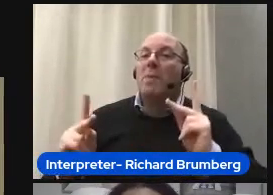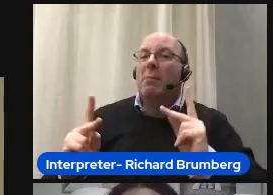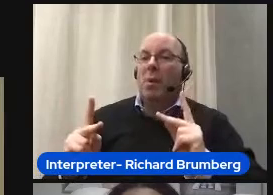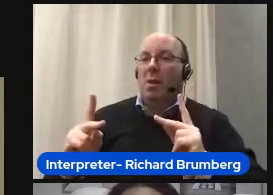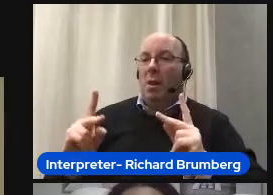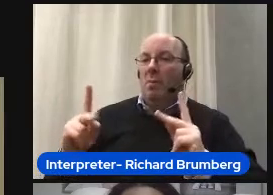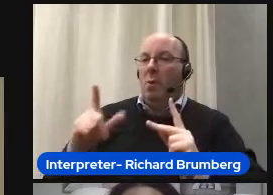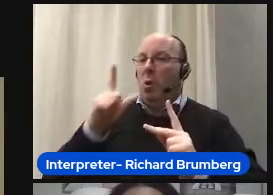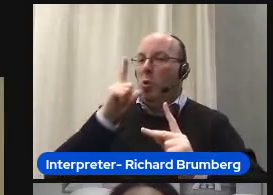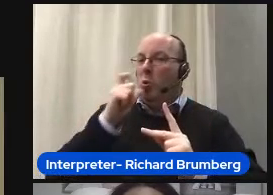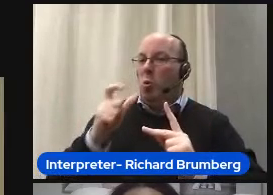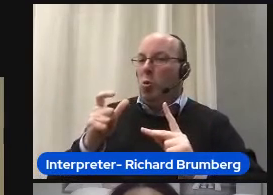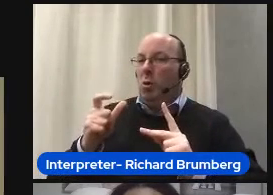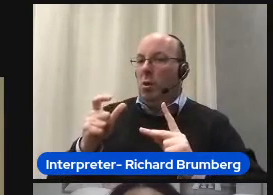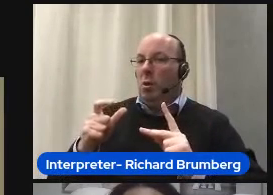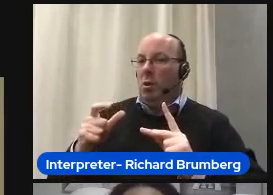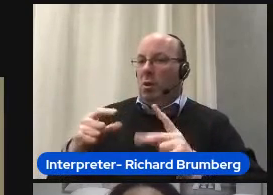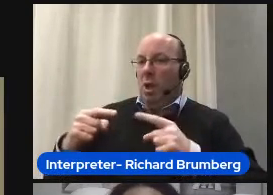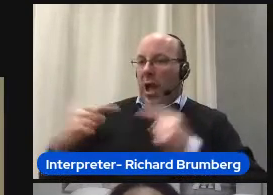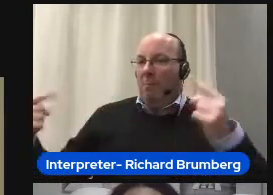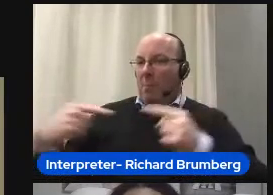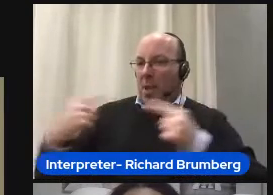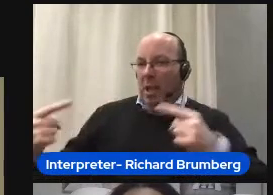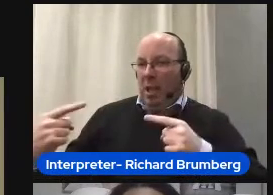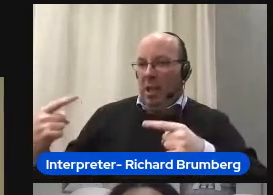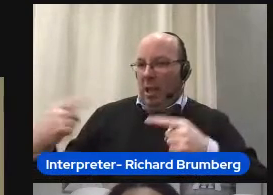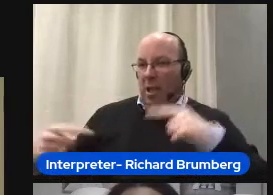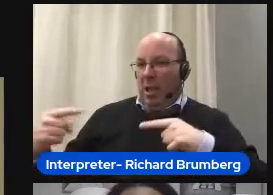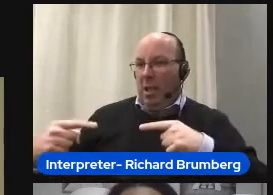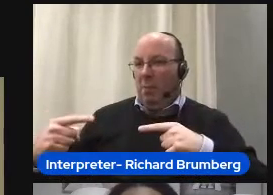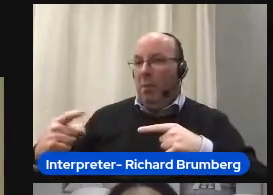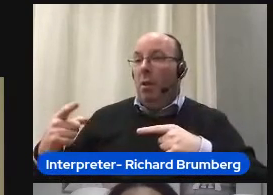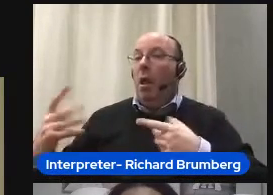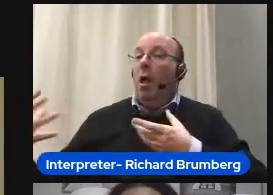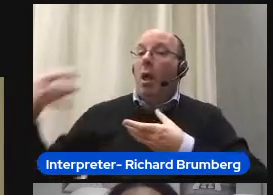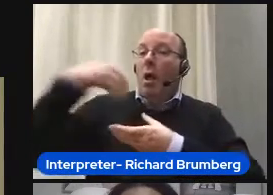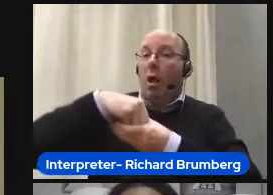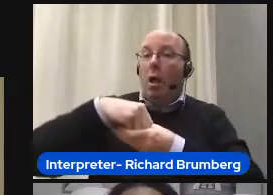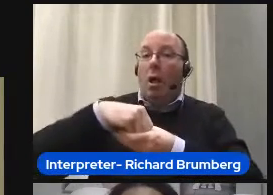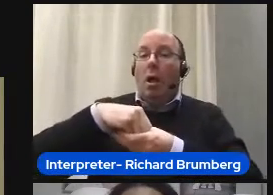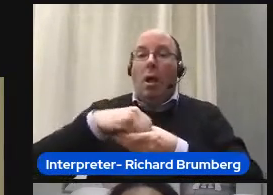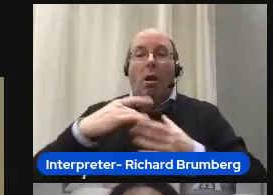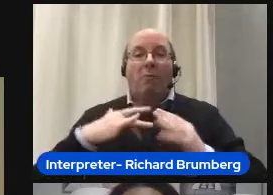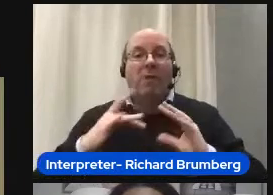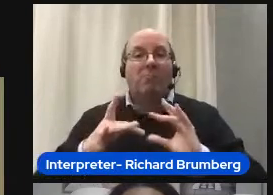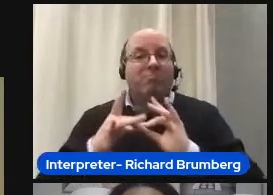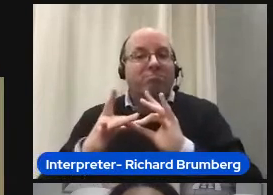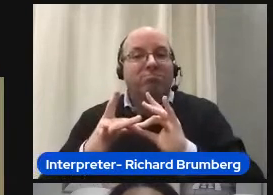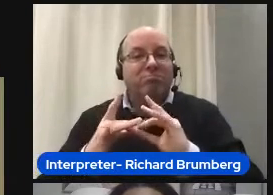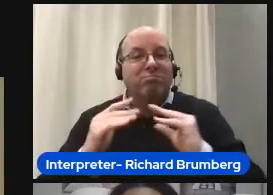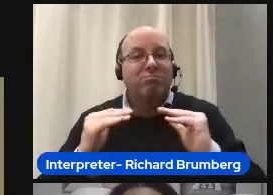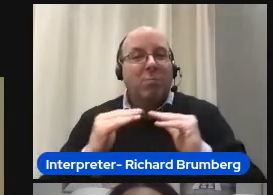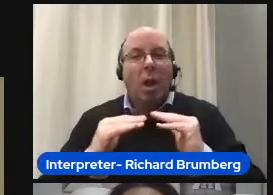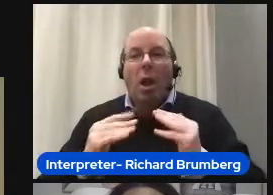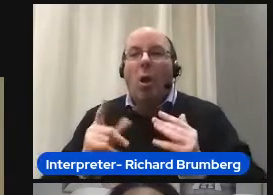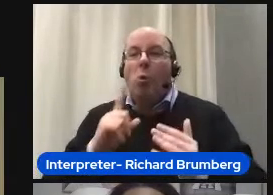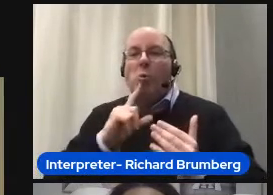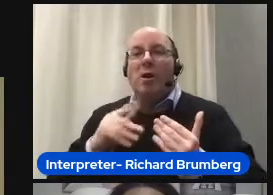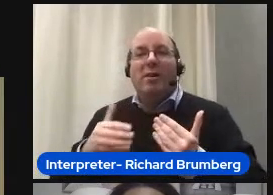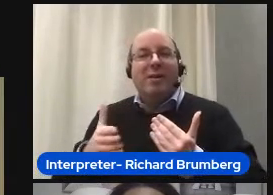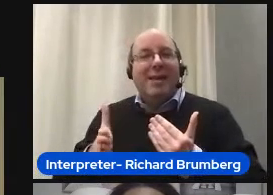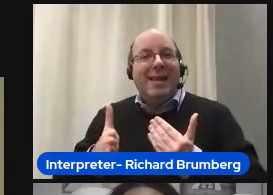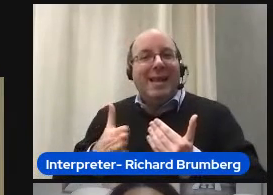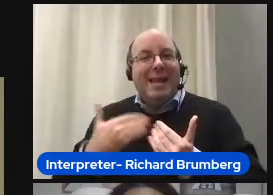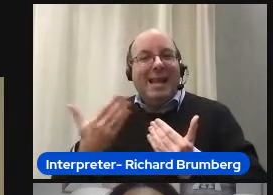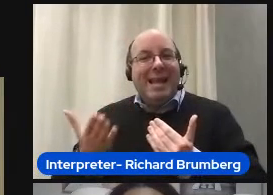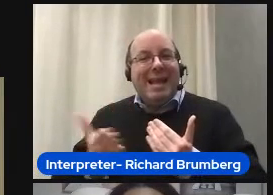other, they go from being the other to just another. And you realize how easy it is to just